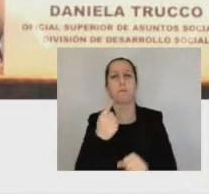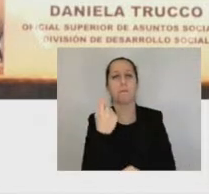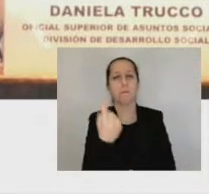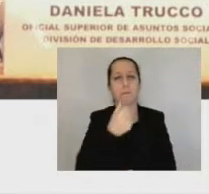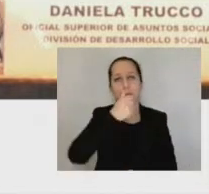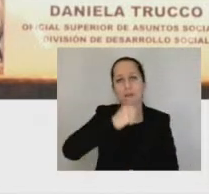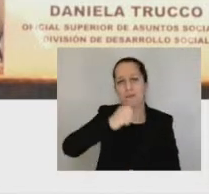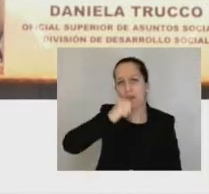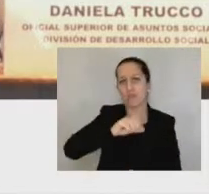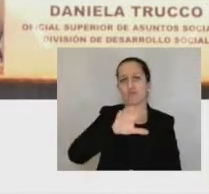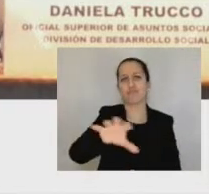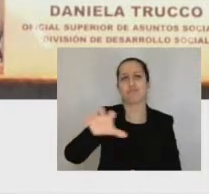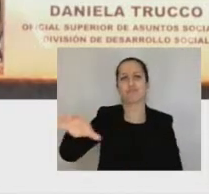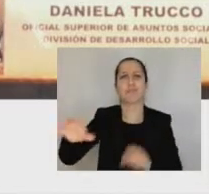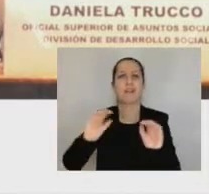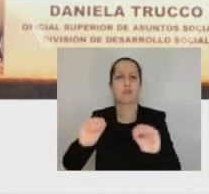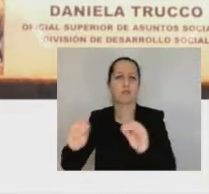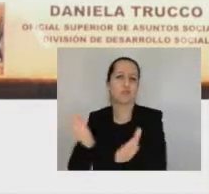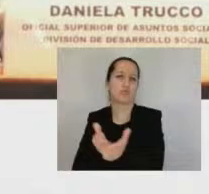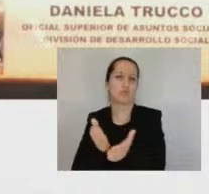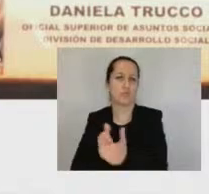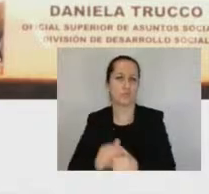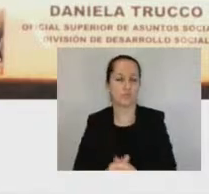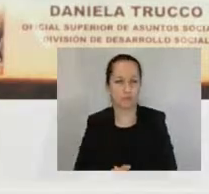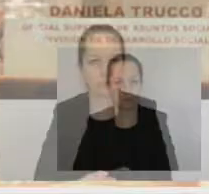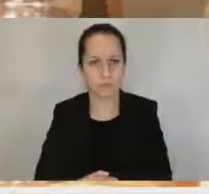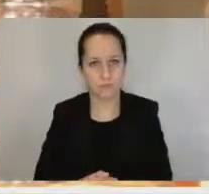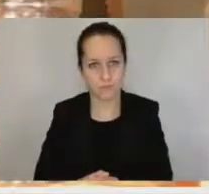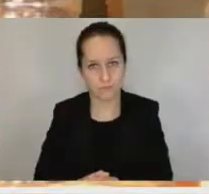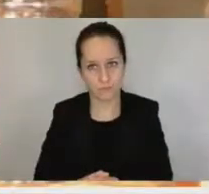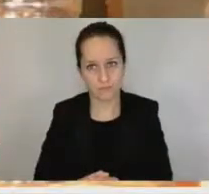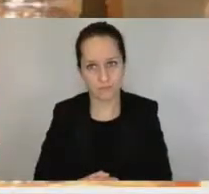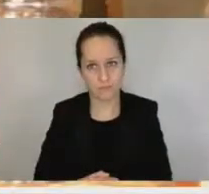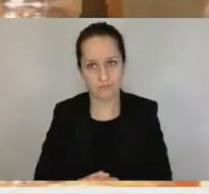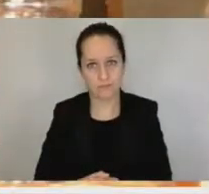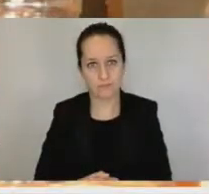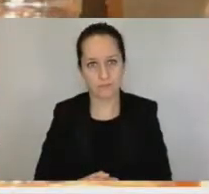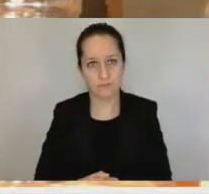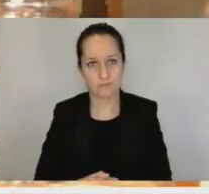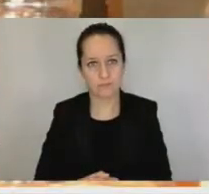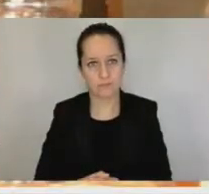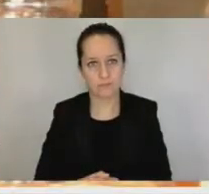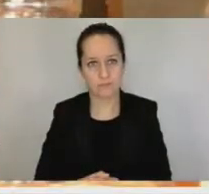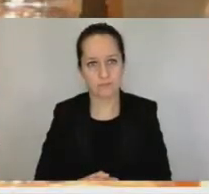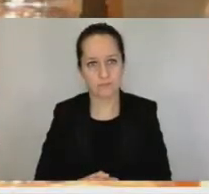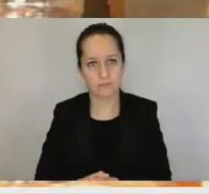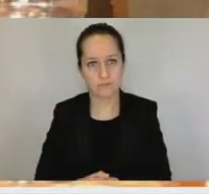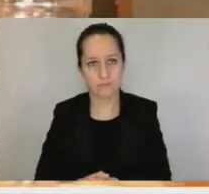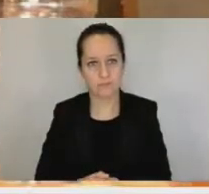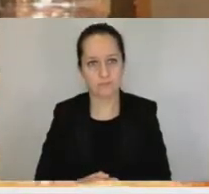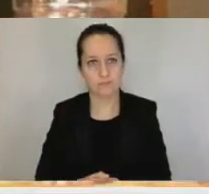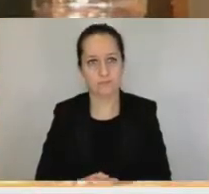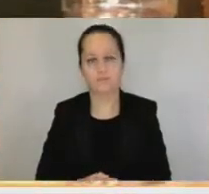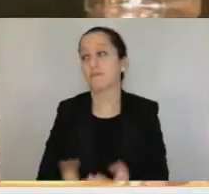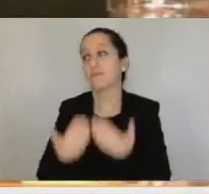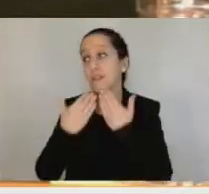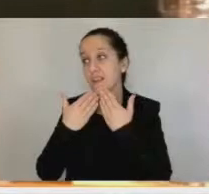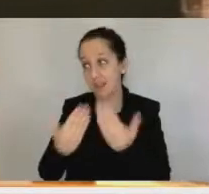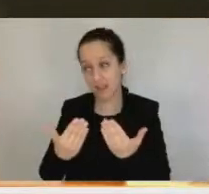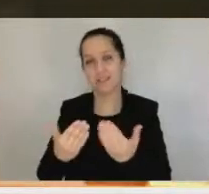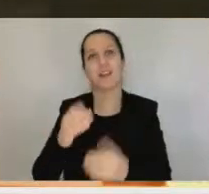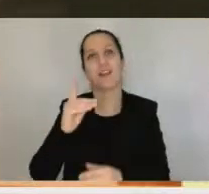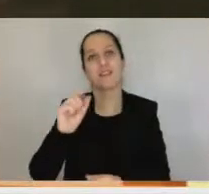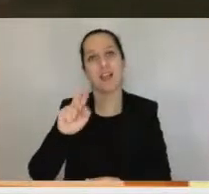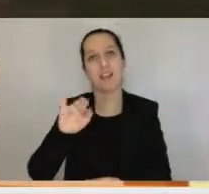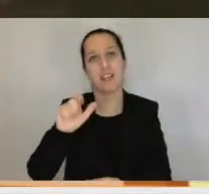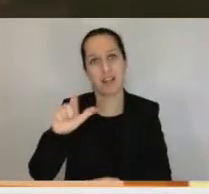education system privatization and segregation processes. Thank you, Daniela,